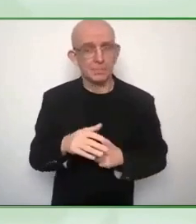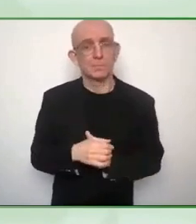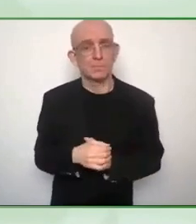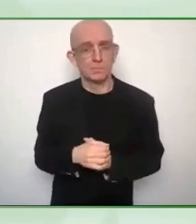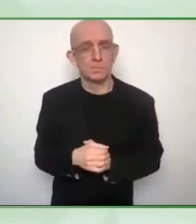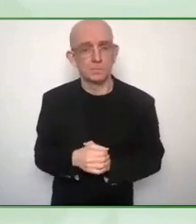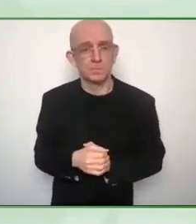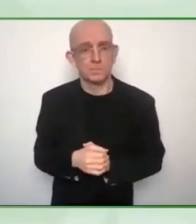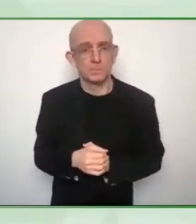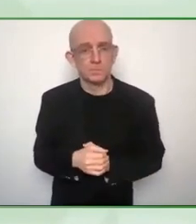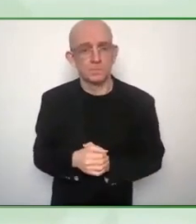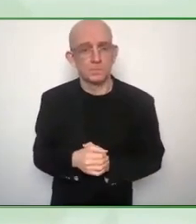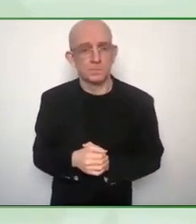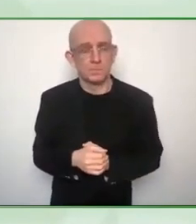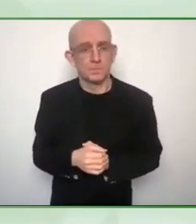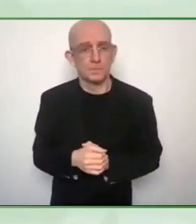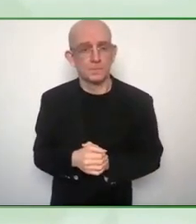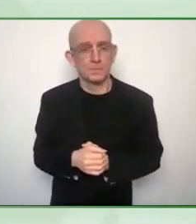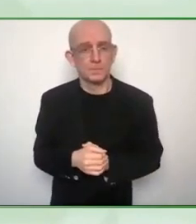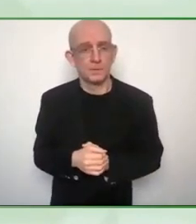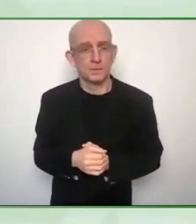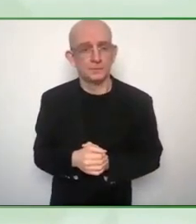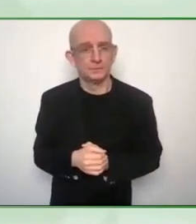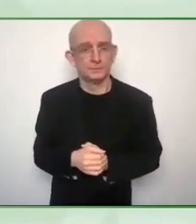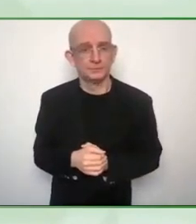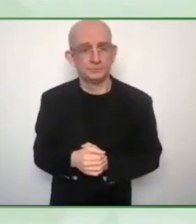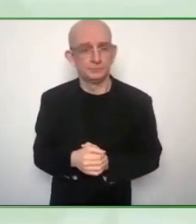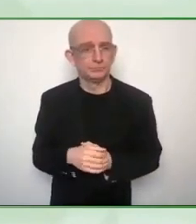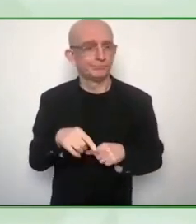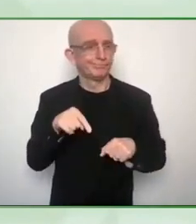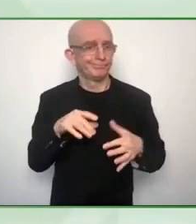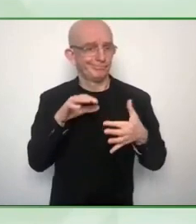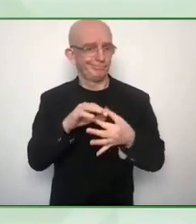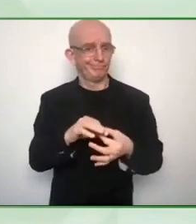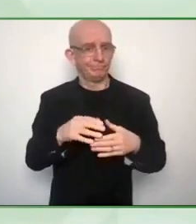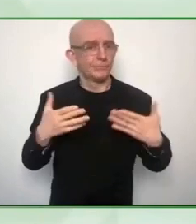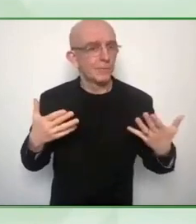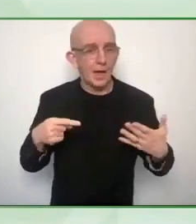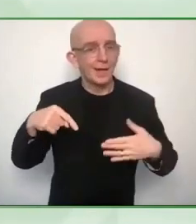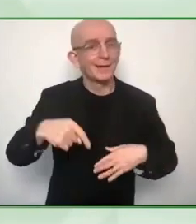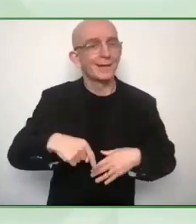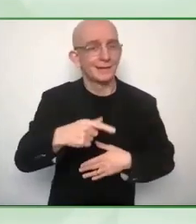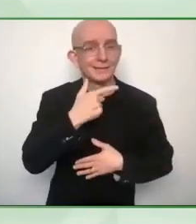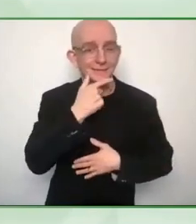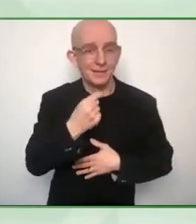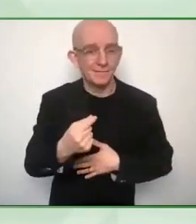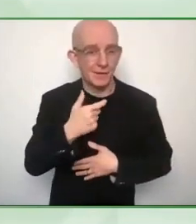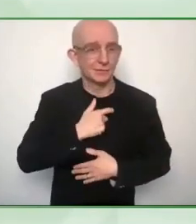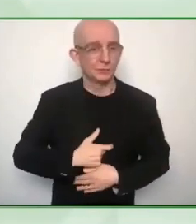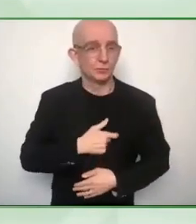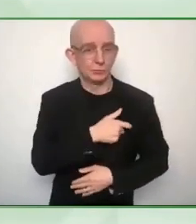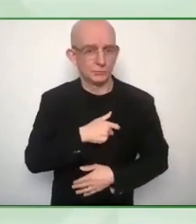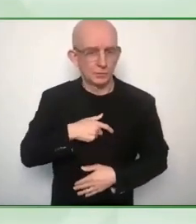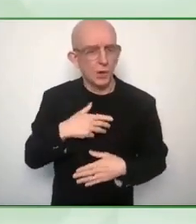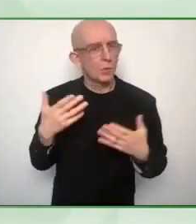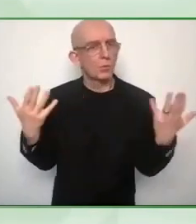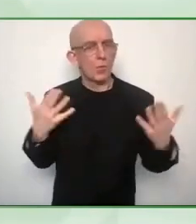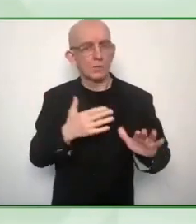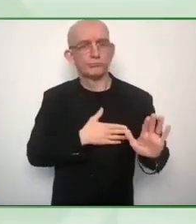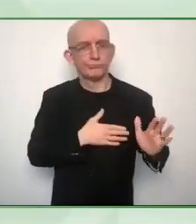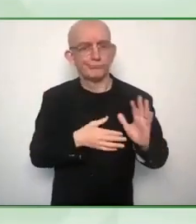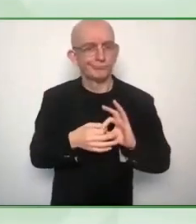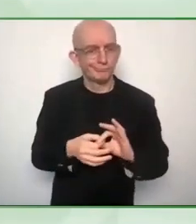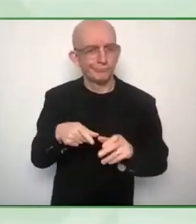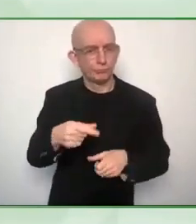well, we're talking about the commitments made during